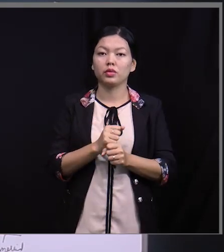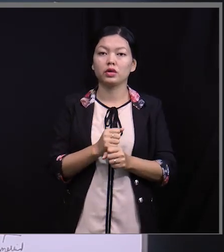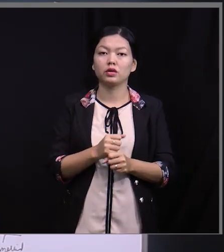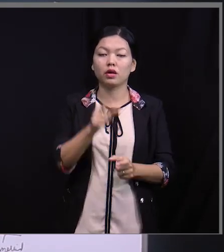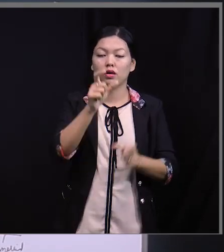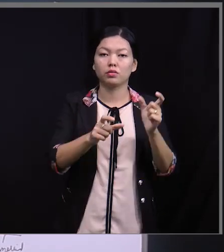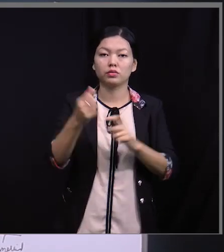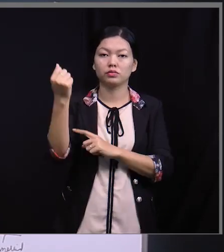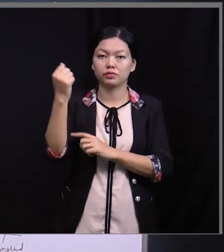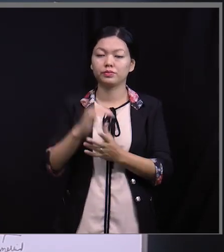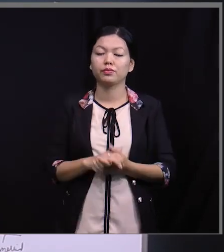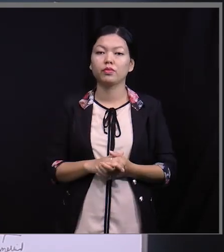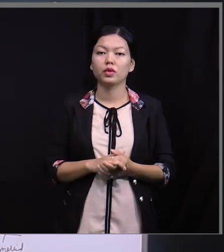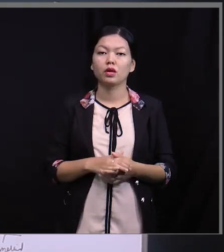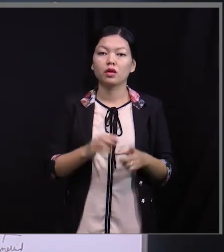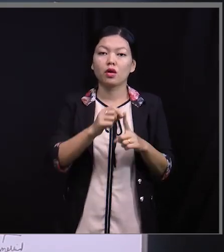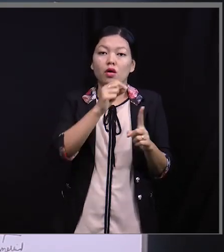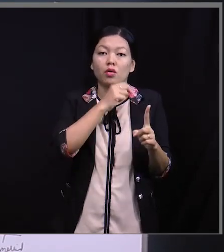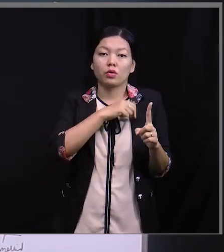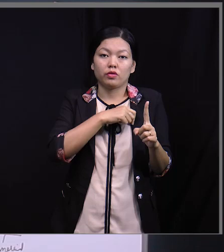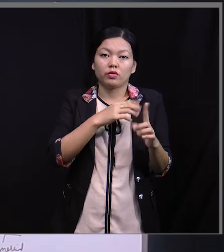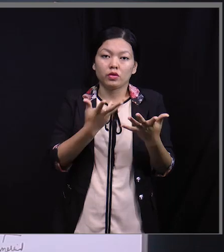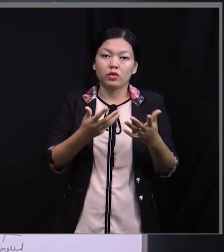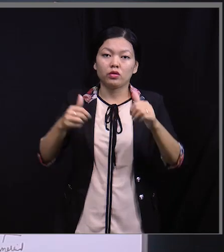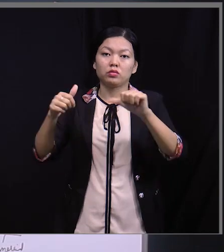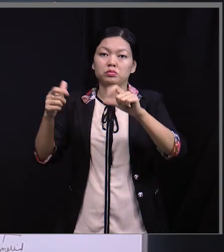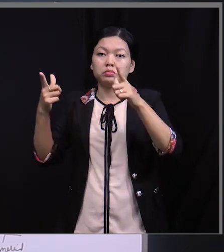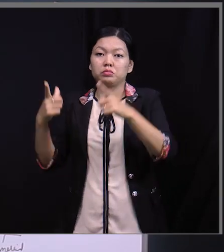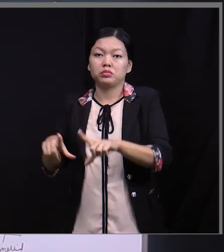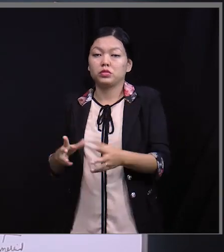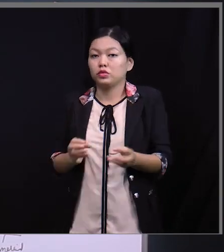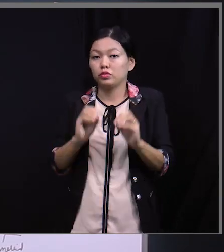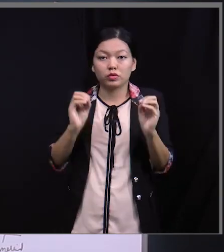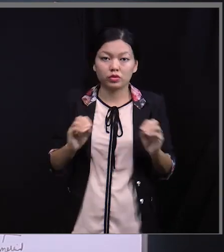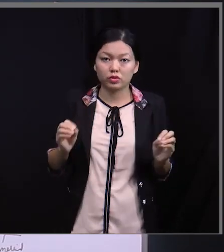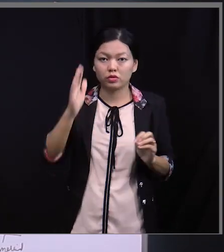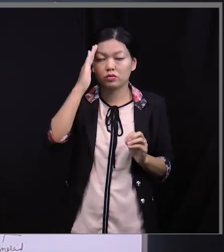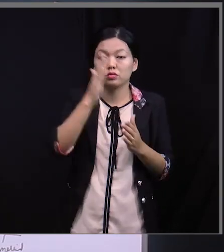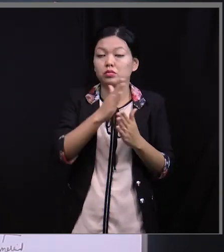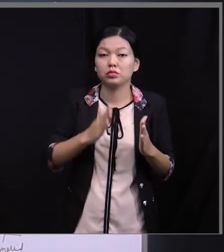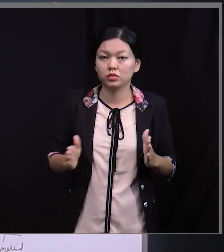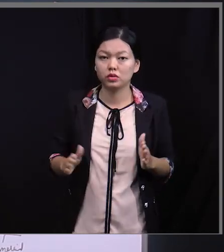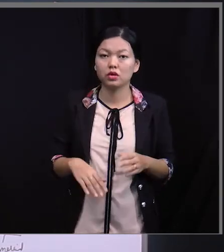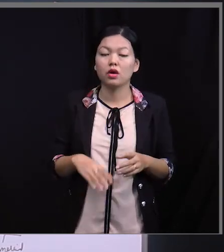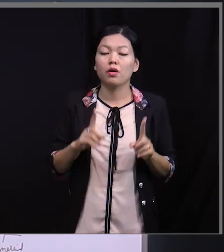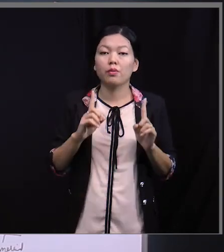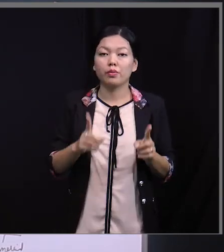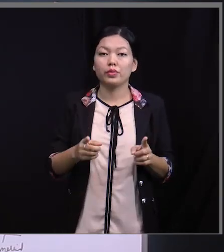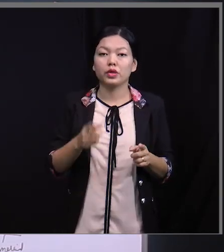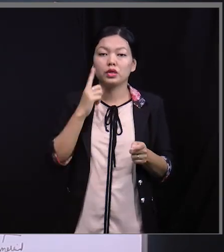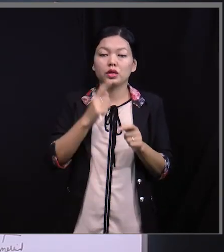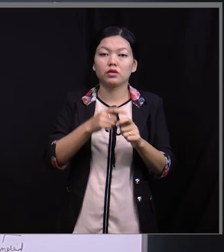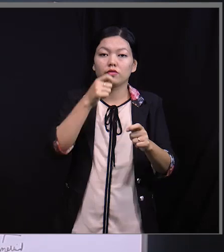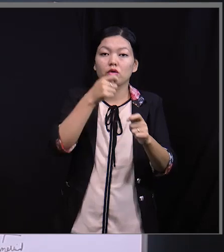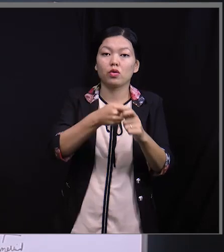the reward for bearing risk. We have to step out of our comfort zone. We have to take risk as an